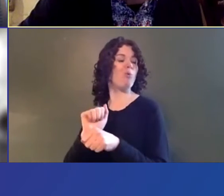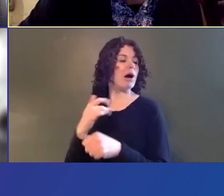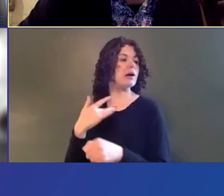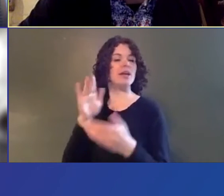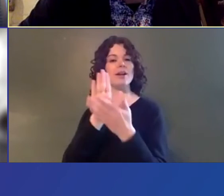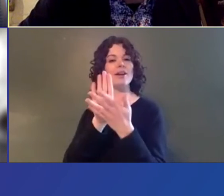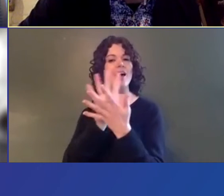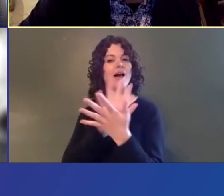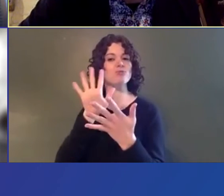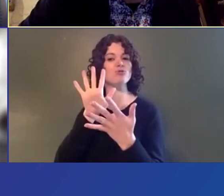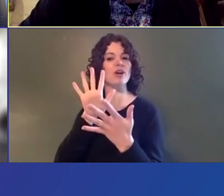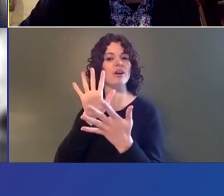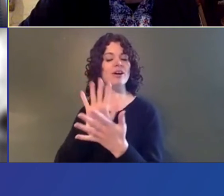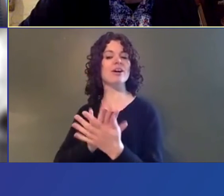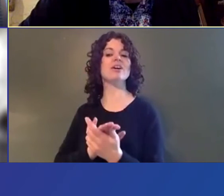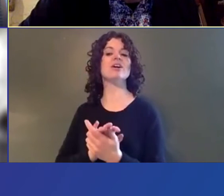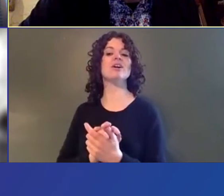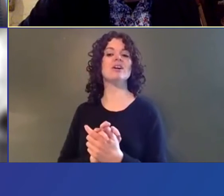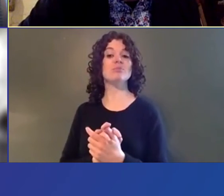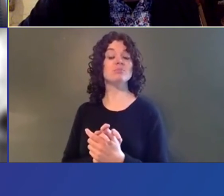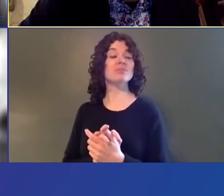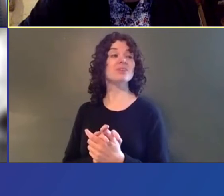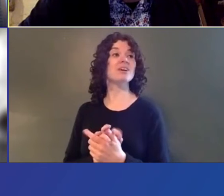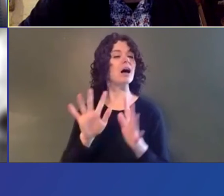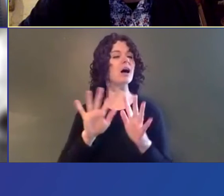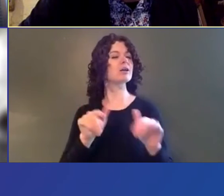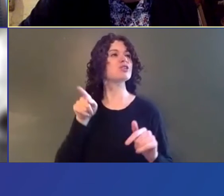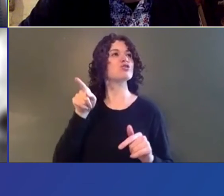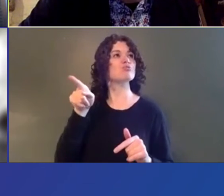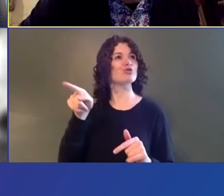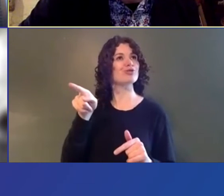did really,